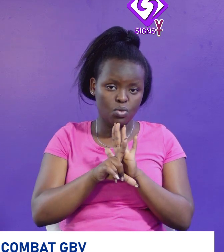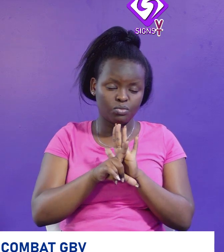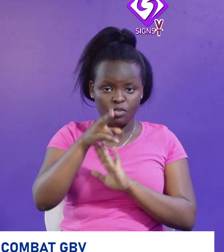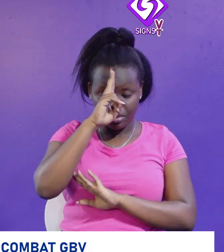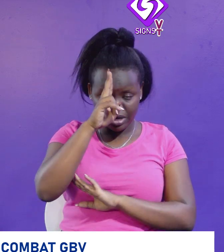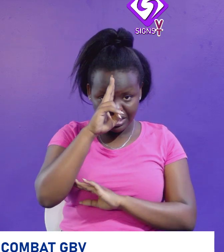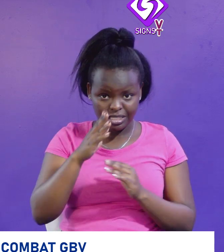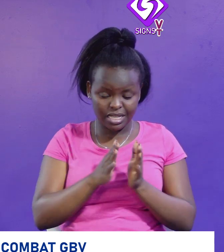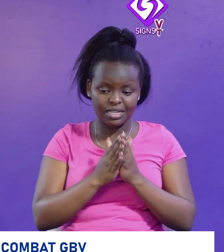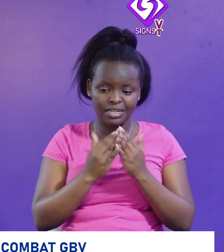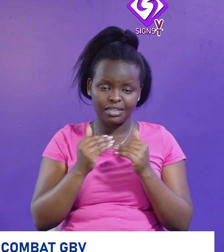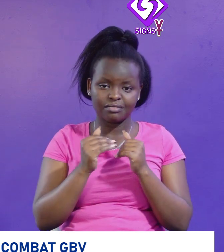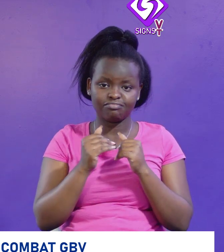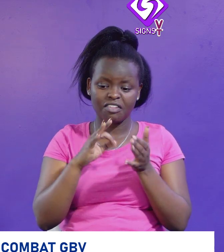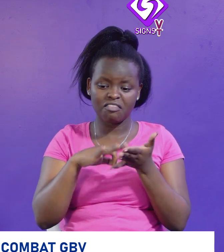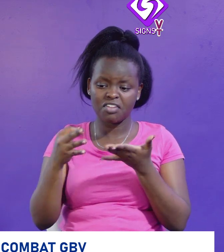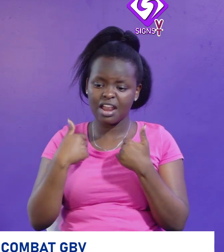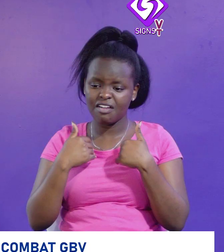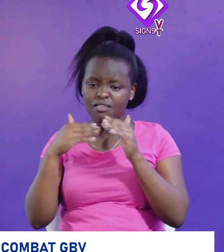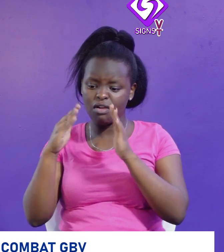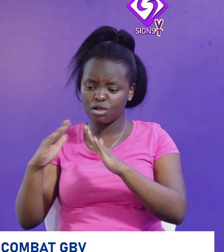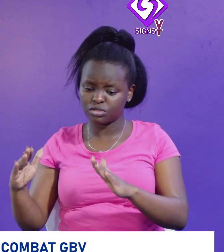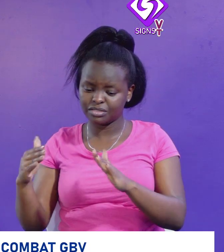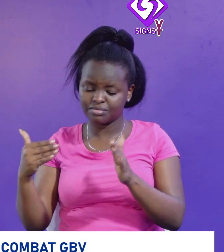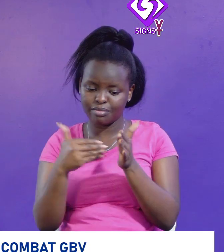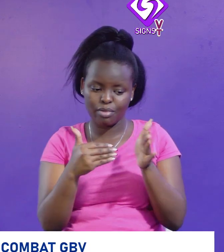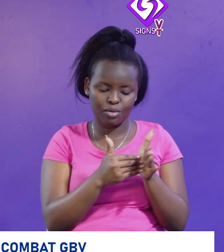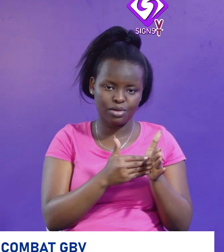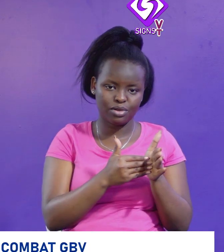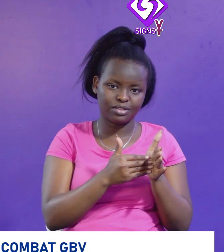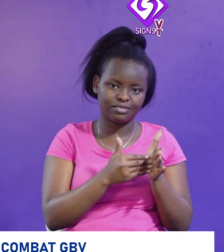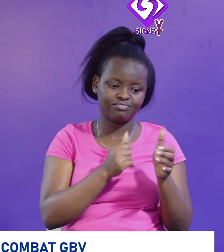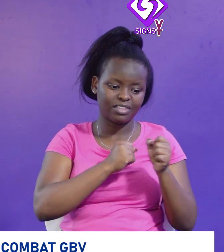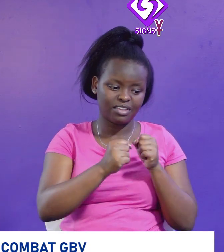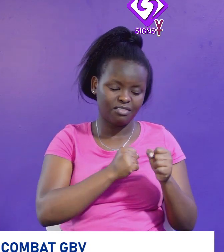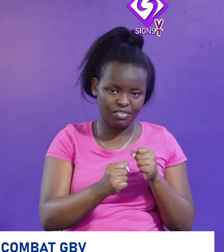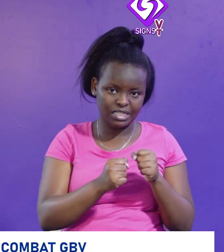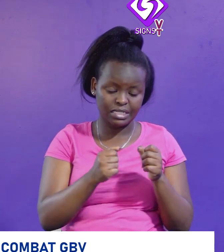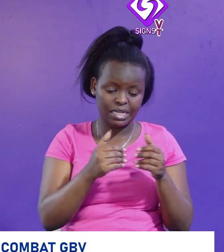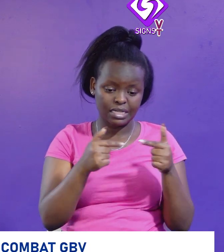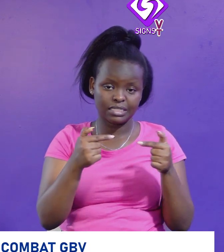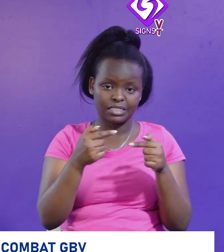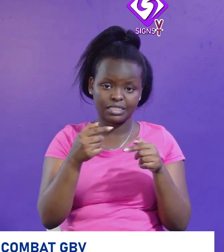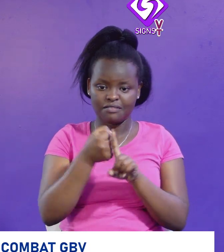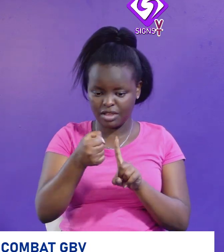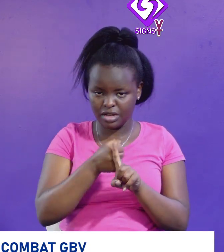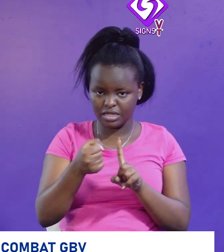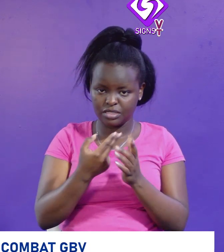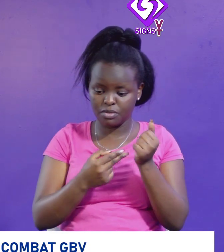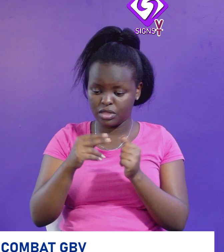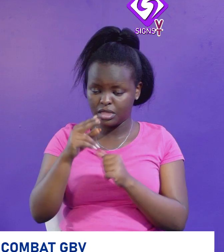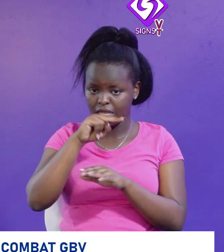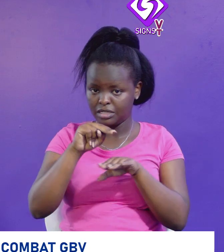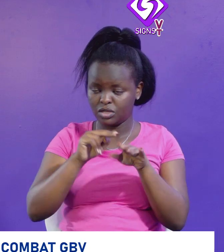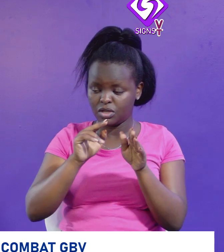as critical gaps that are hindering the fight against violence. The leaders are now lobbying both the national and county